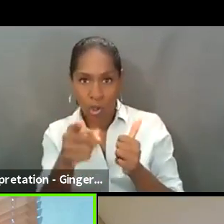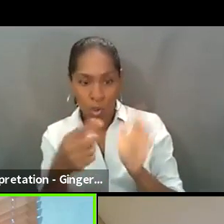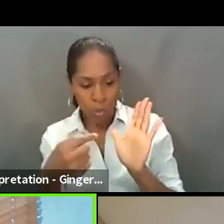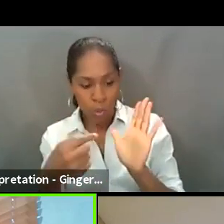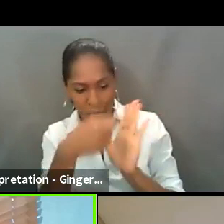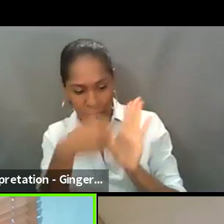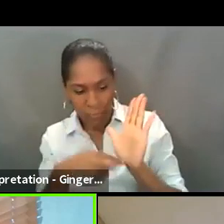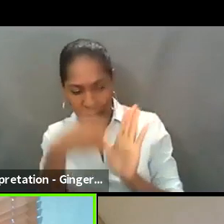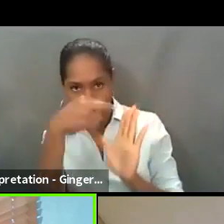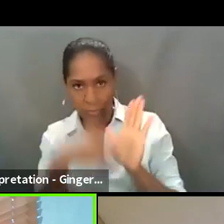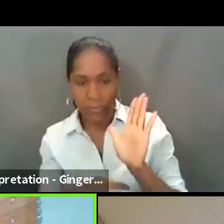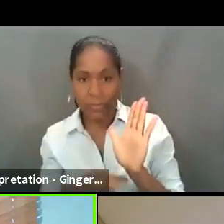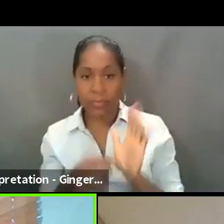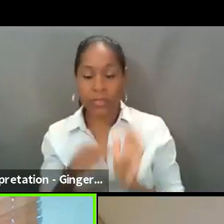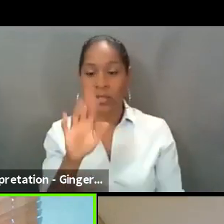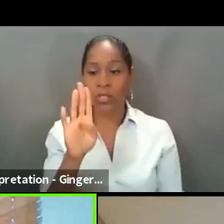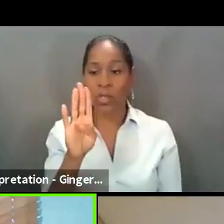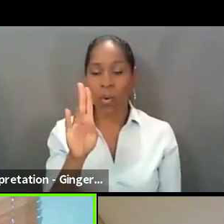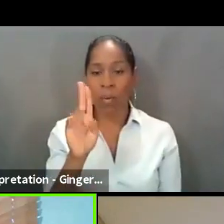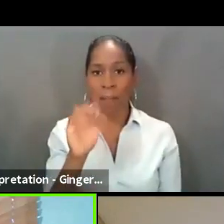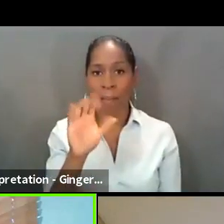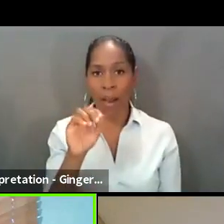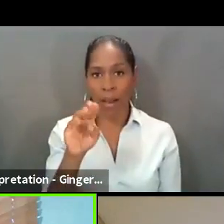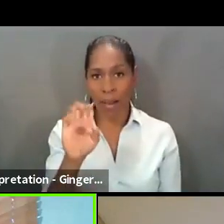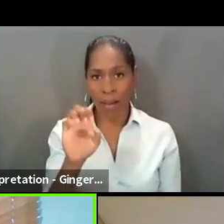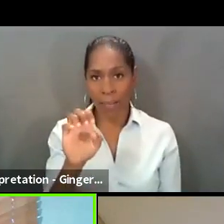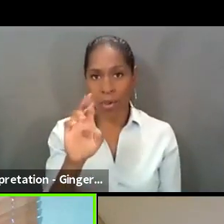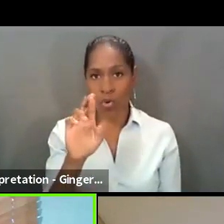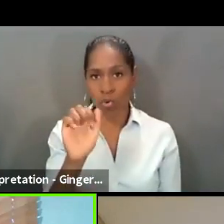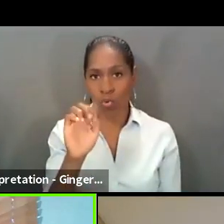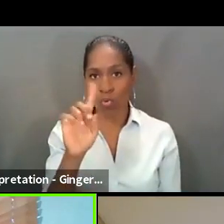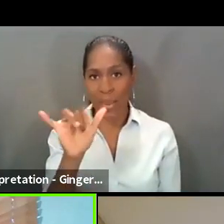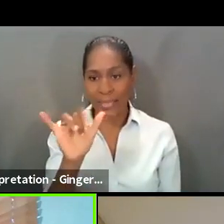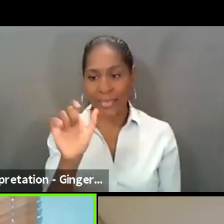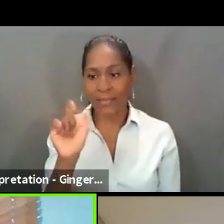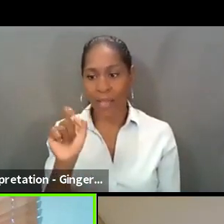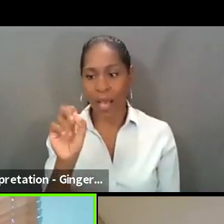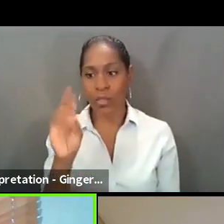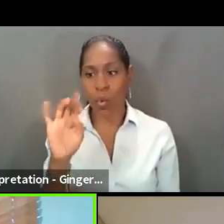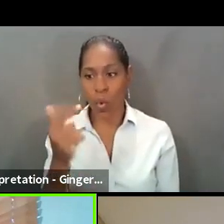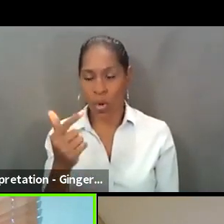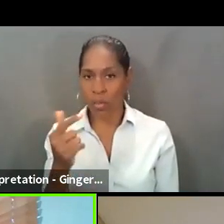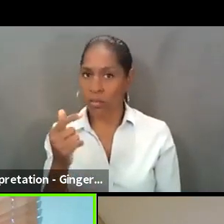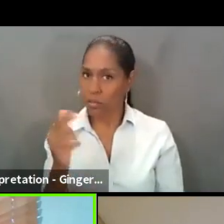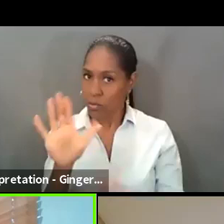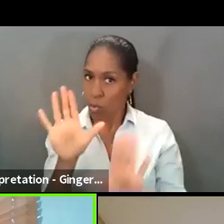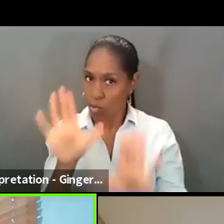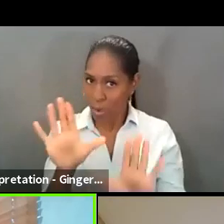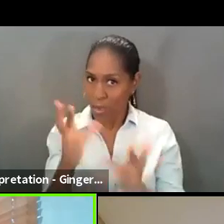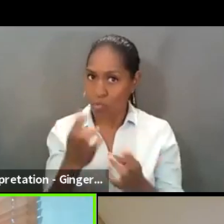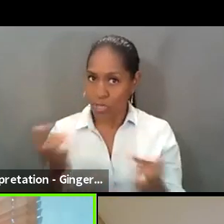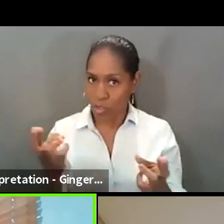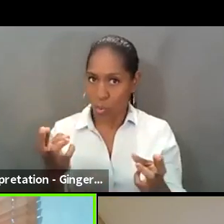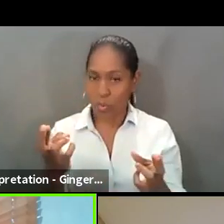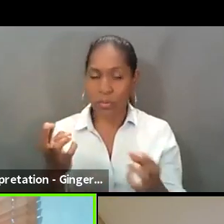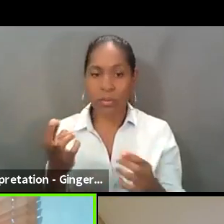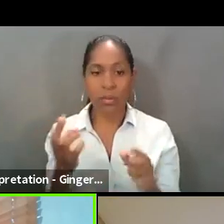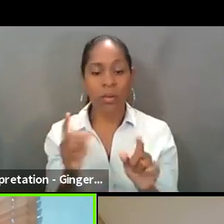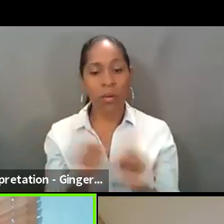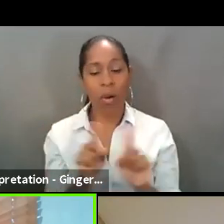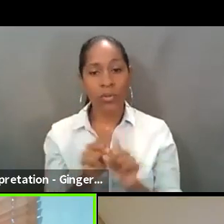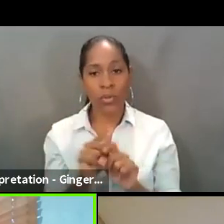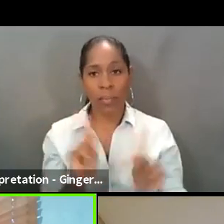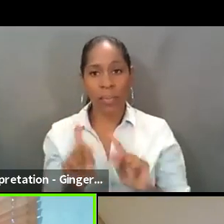locally, buncombeready.org is a great resource. People can also, sign